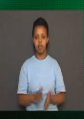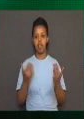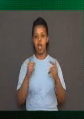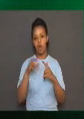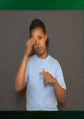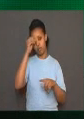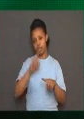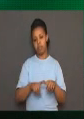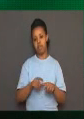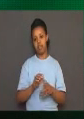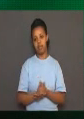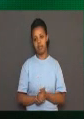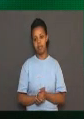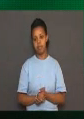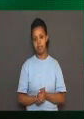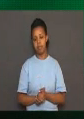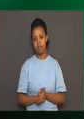Let's get back to our lesson.